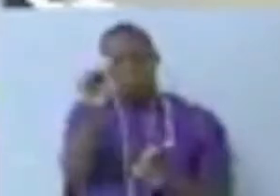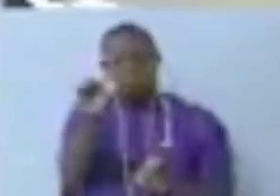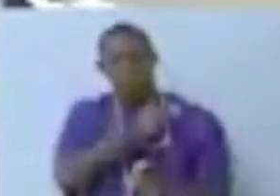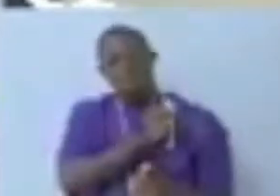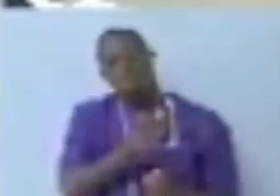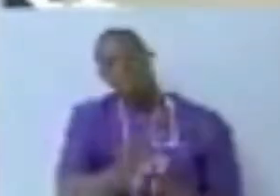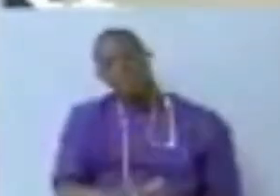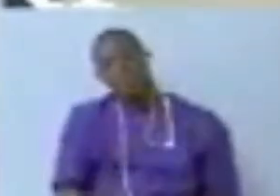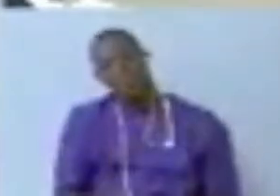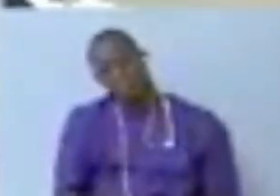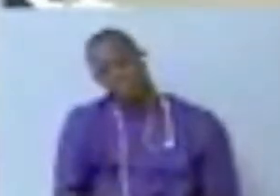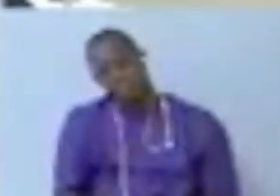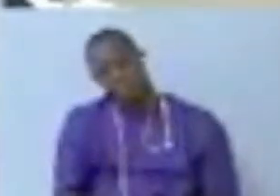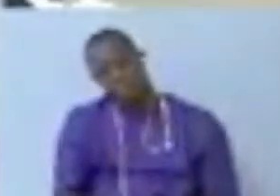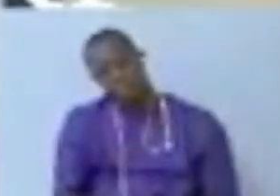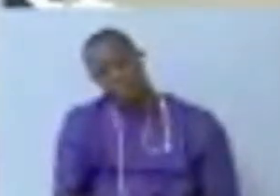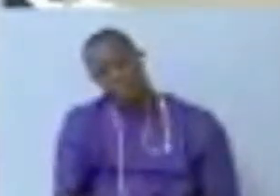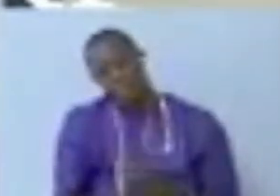I